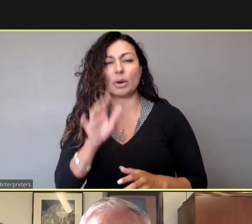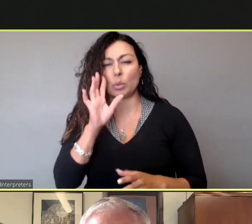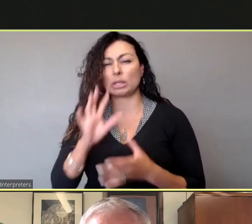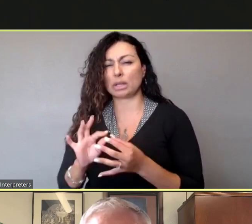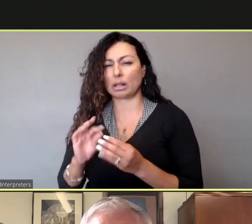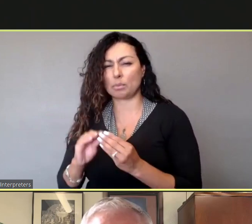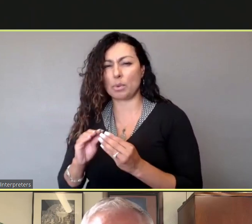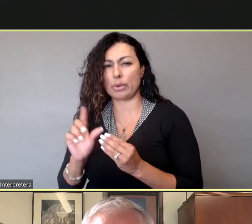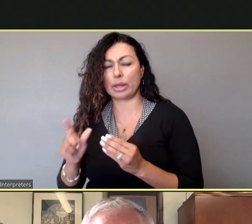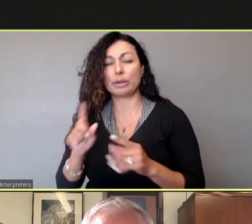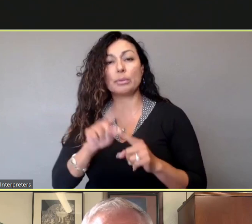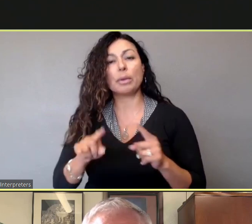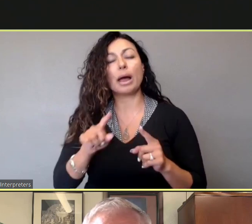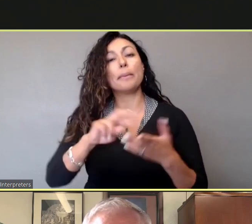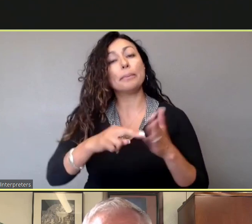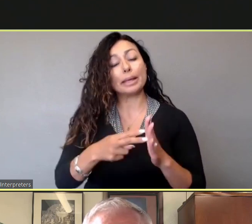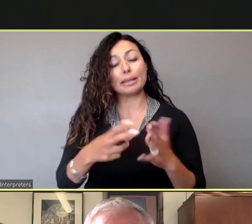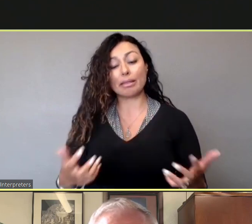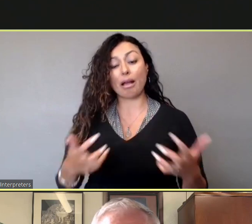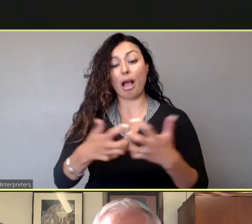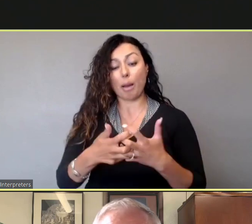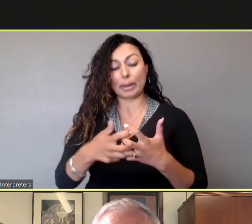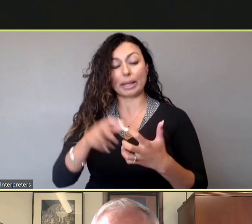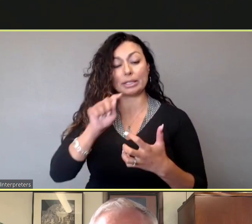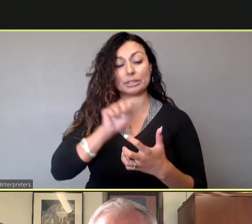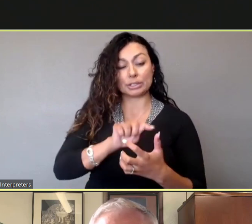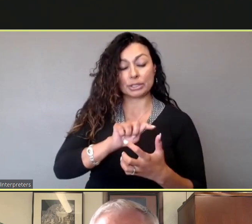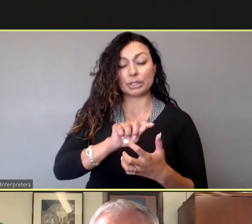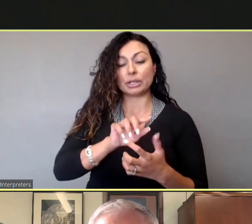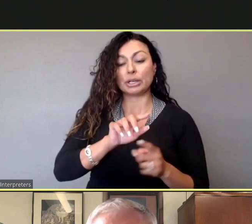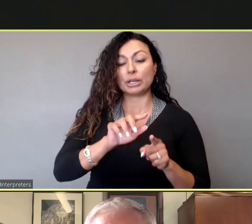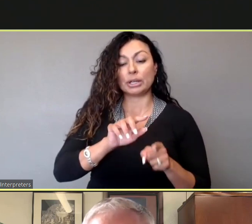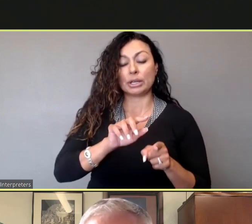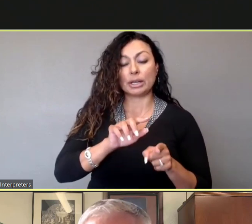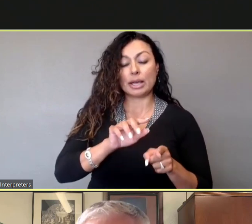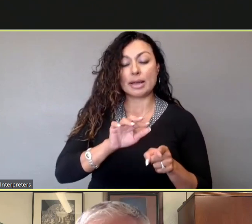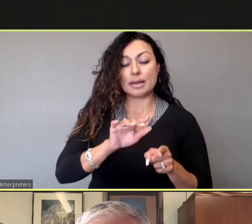the combination of, what